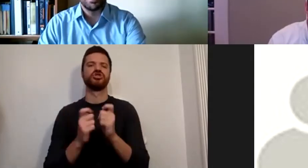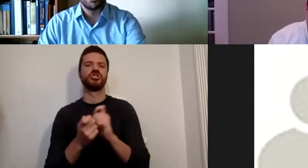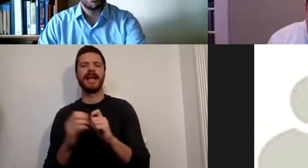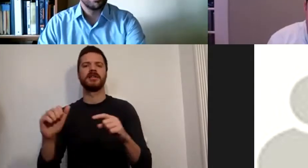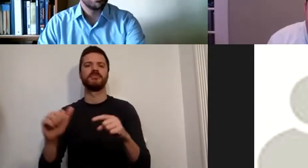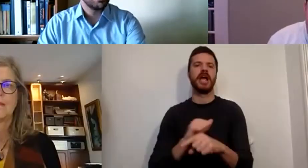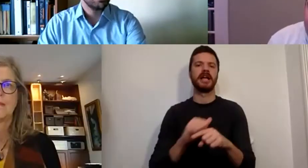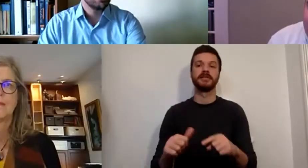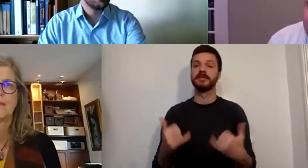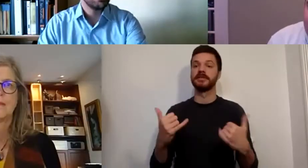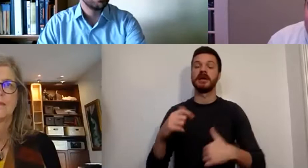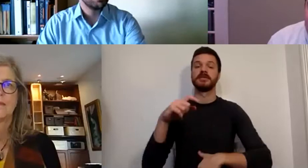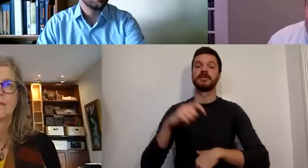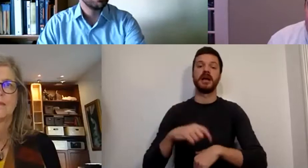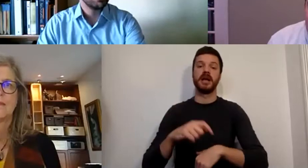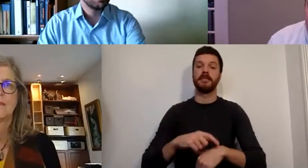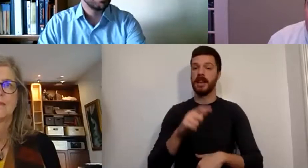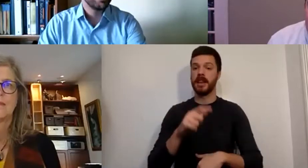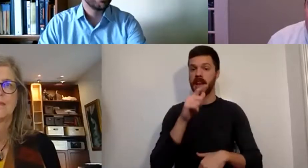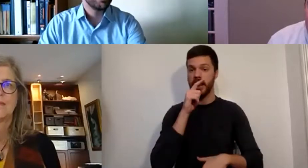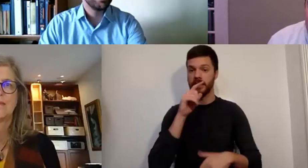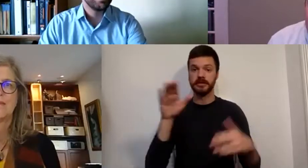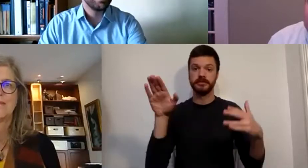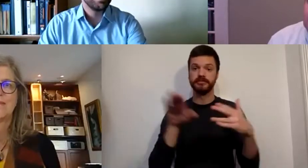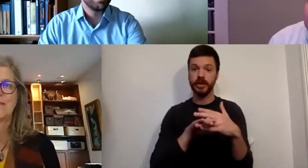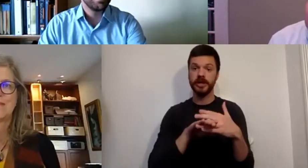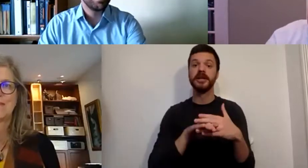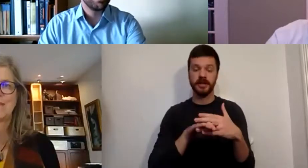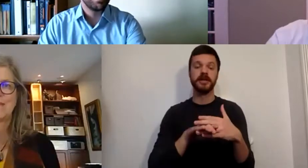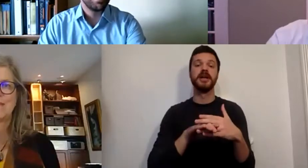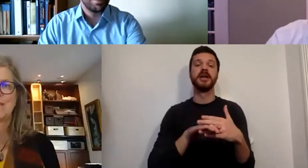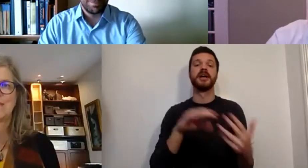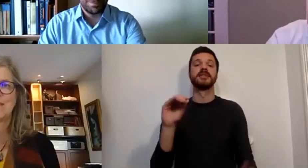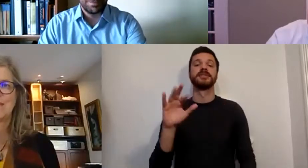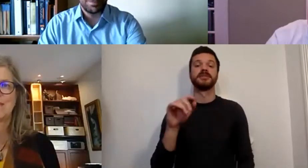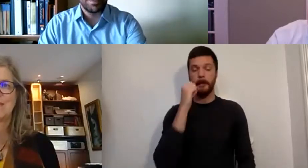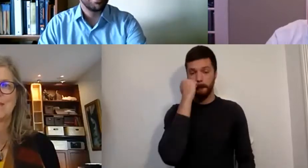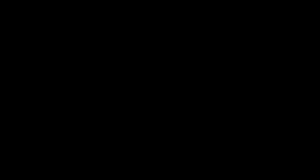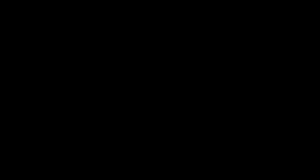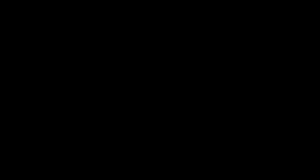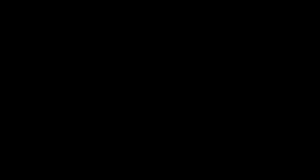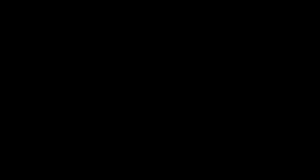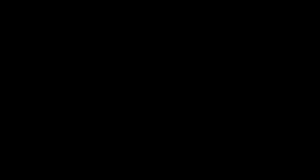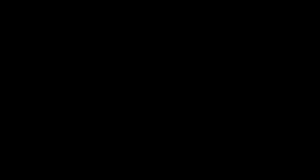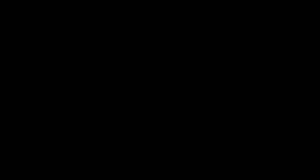it's now time for a lunch break, and we will